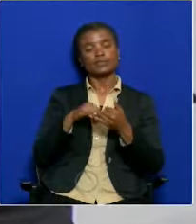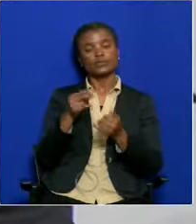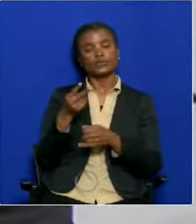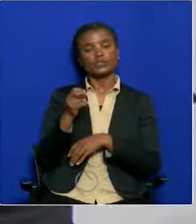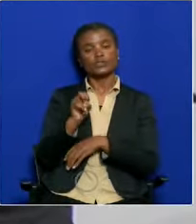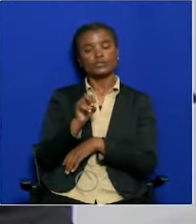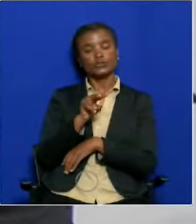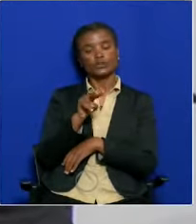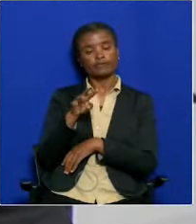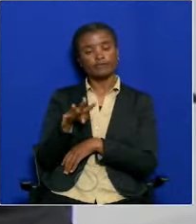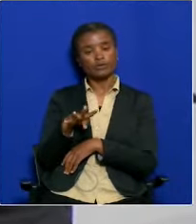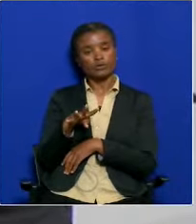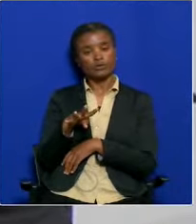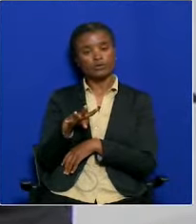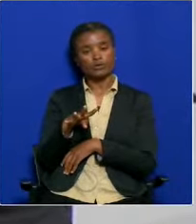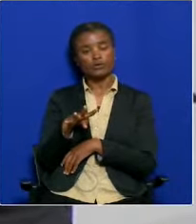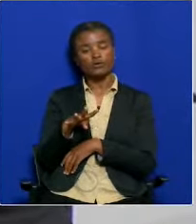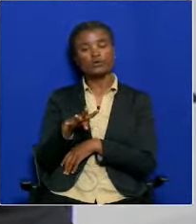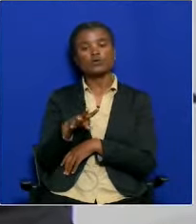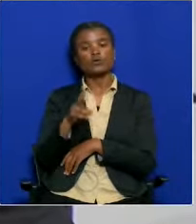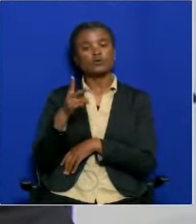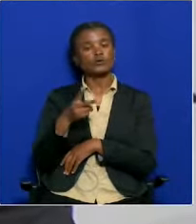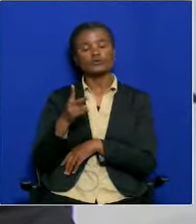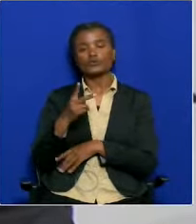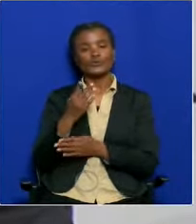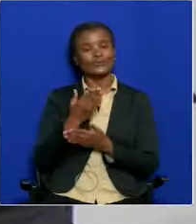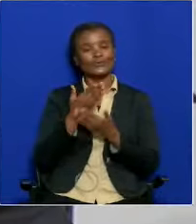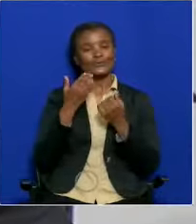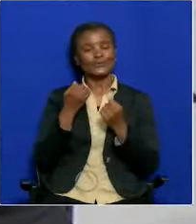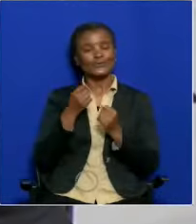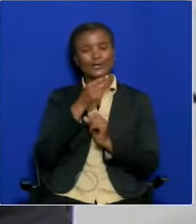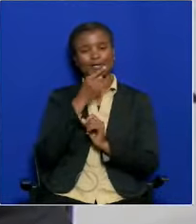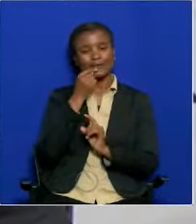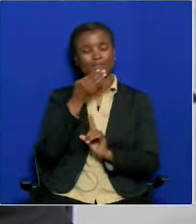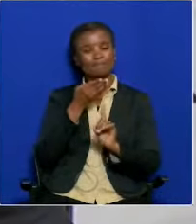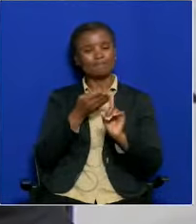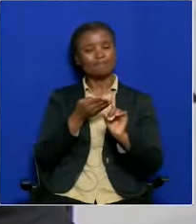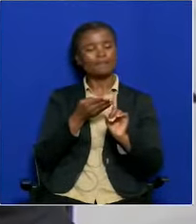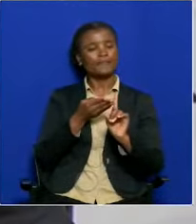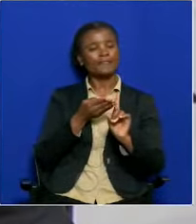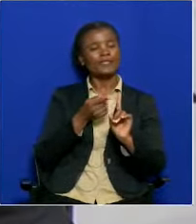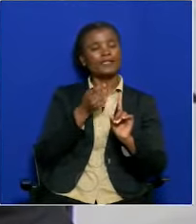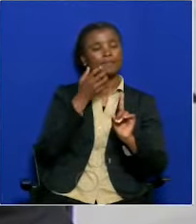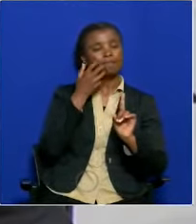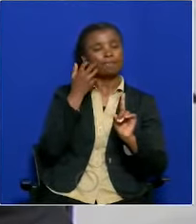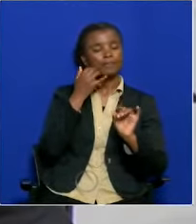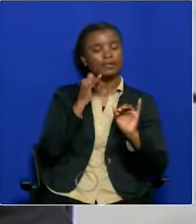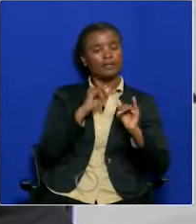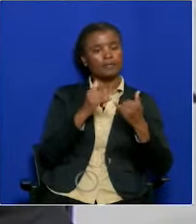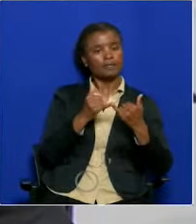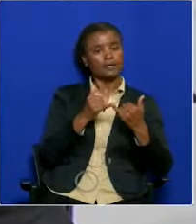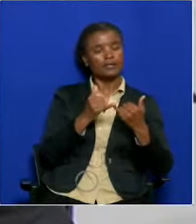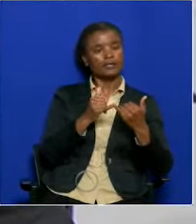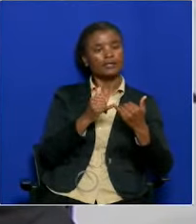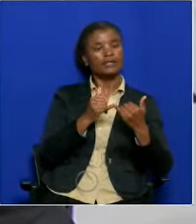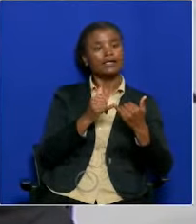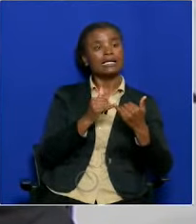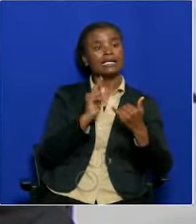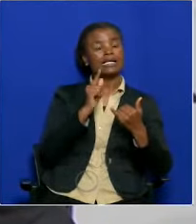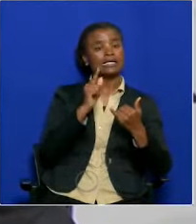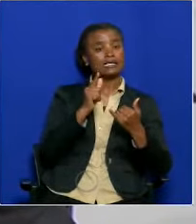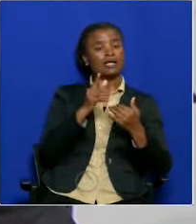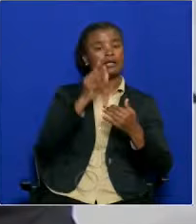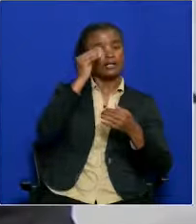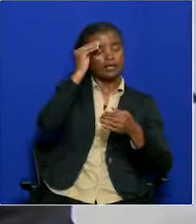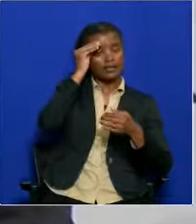and you didn't know the name of Mr. Matlala's company until you received the screenshots in